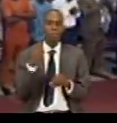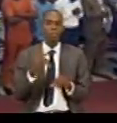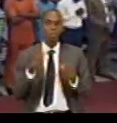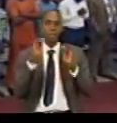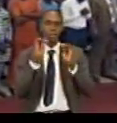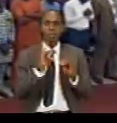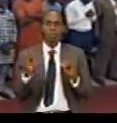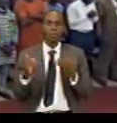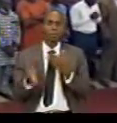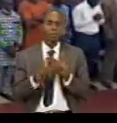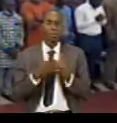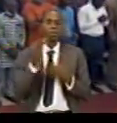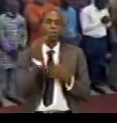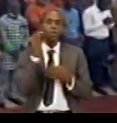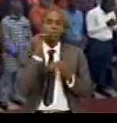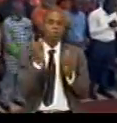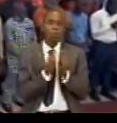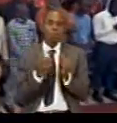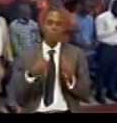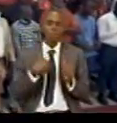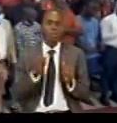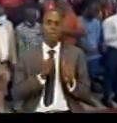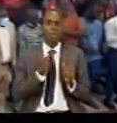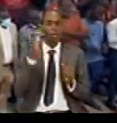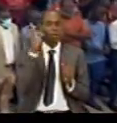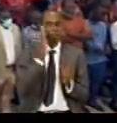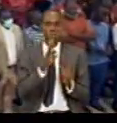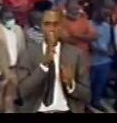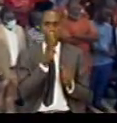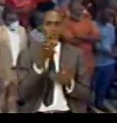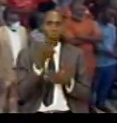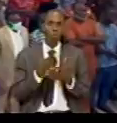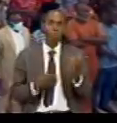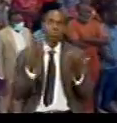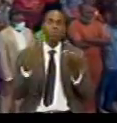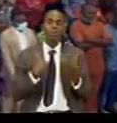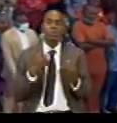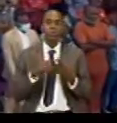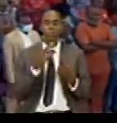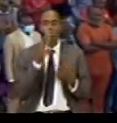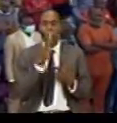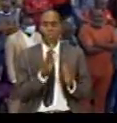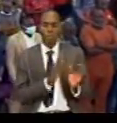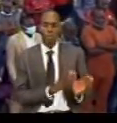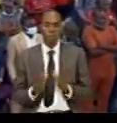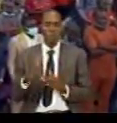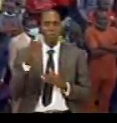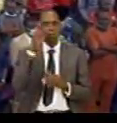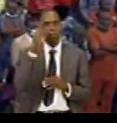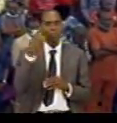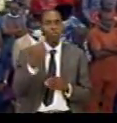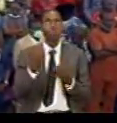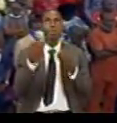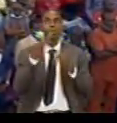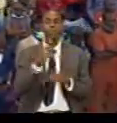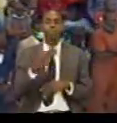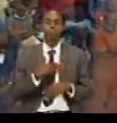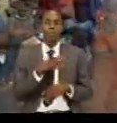I will live the way you want me to live, ready for the coming of my Lord.